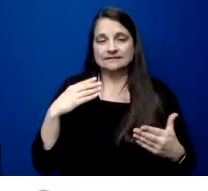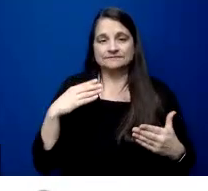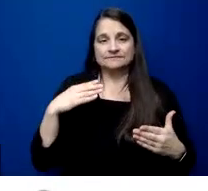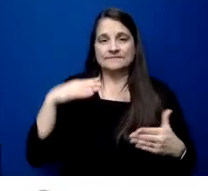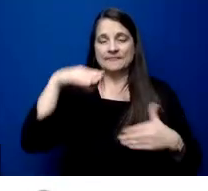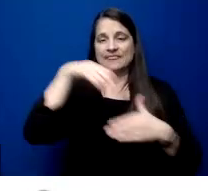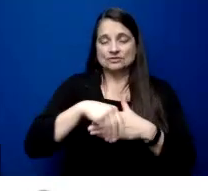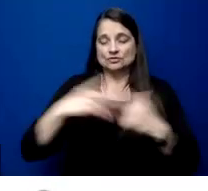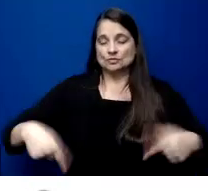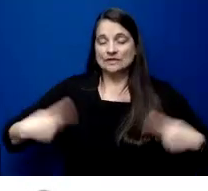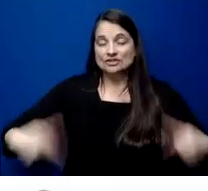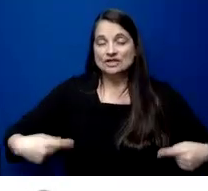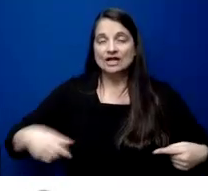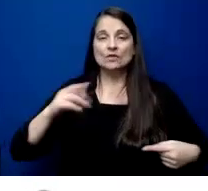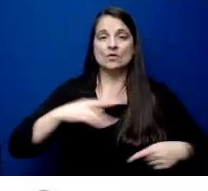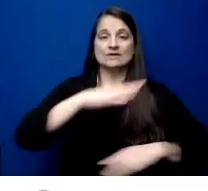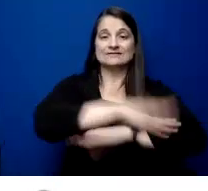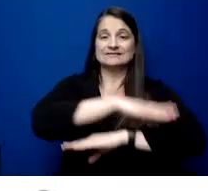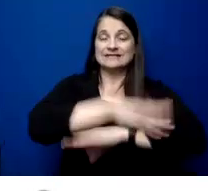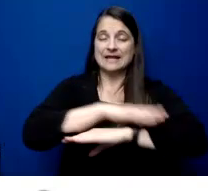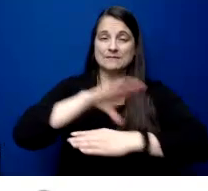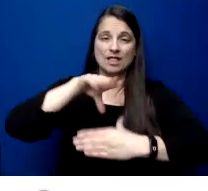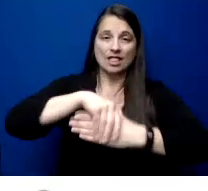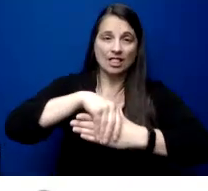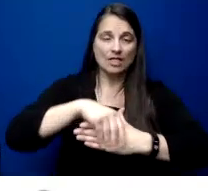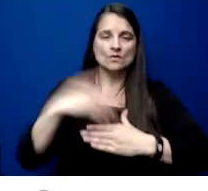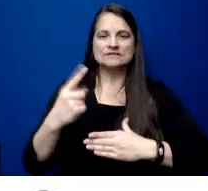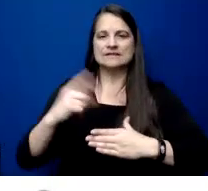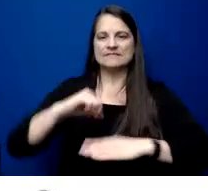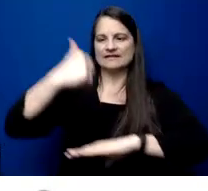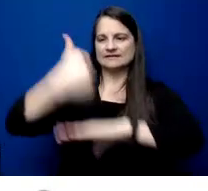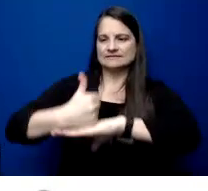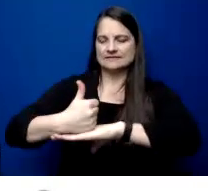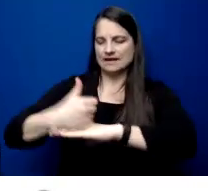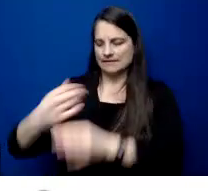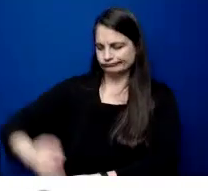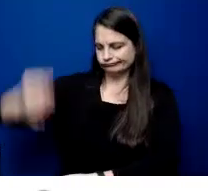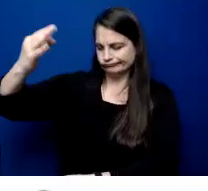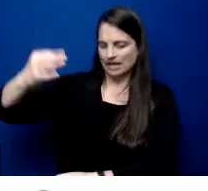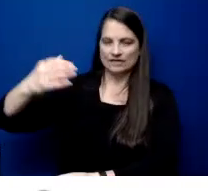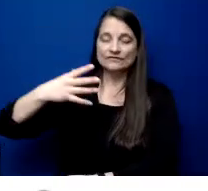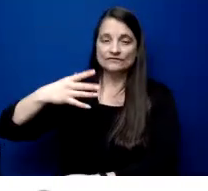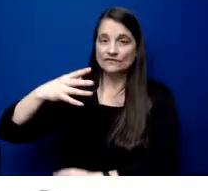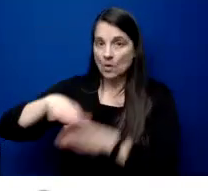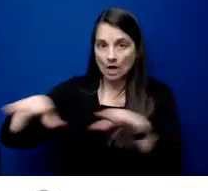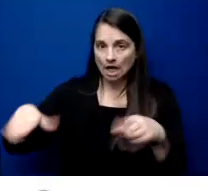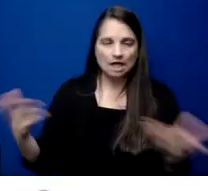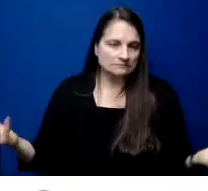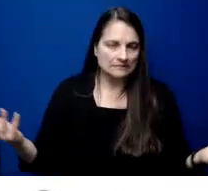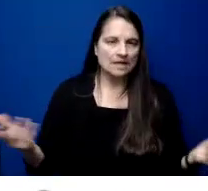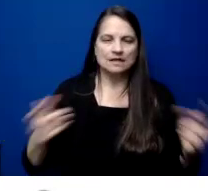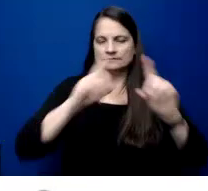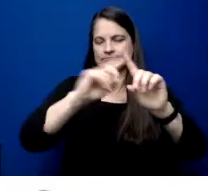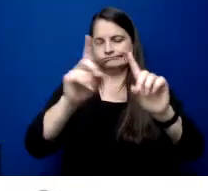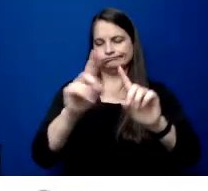person's wheelchair or to a table or something that's freestanding on the floor. There are lots of different ways to